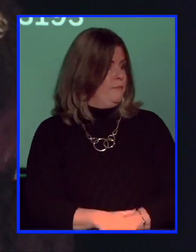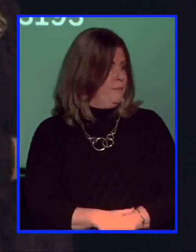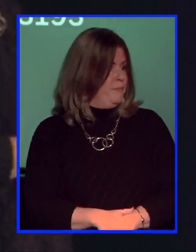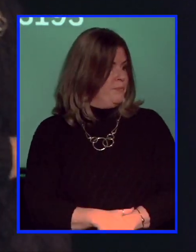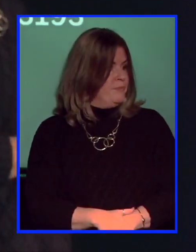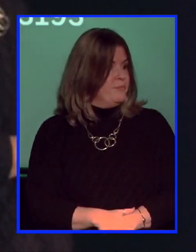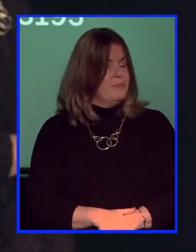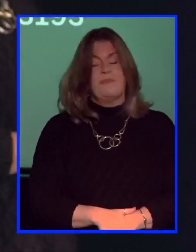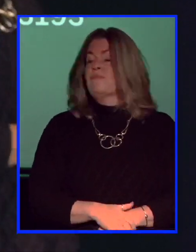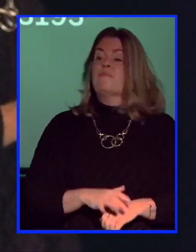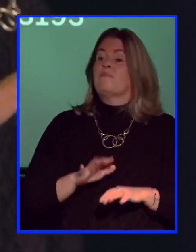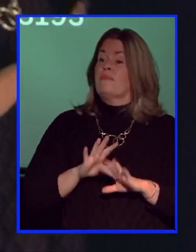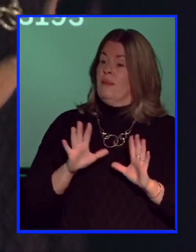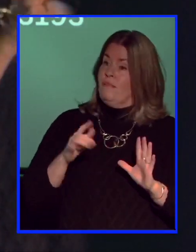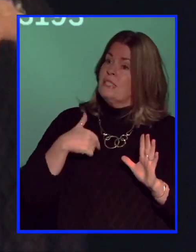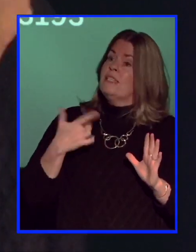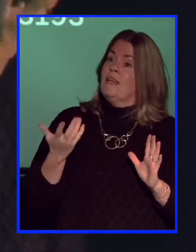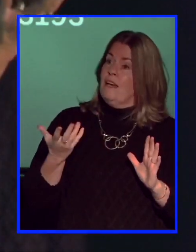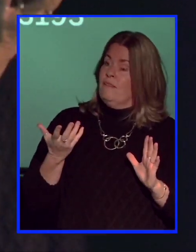I've had the chance to serve